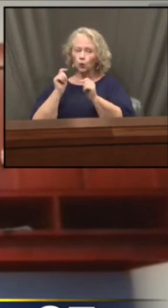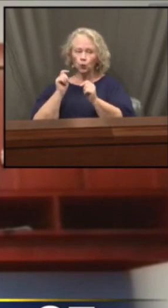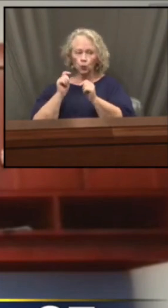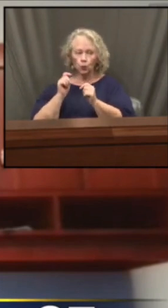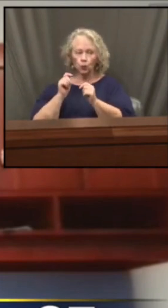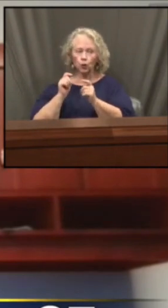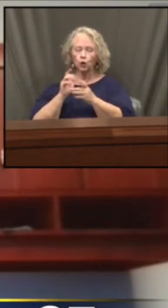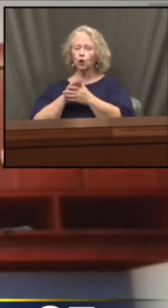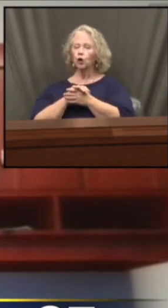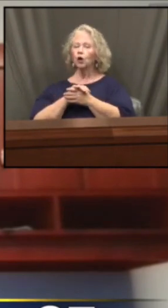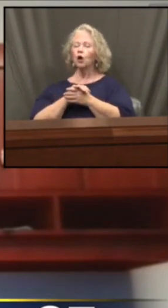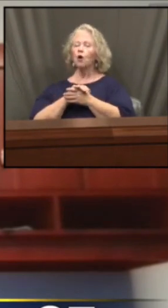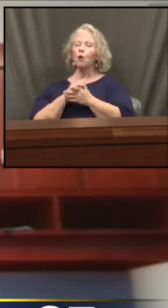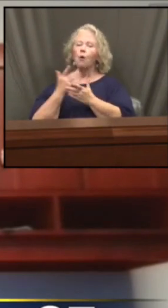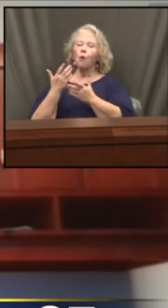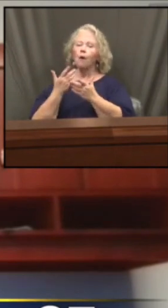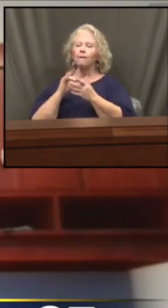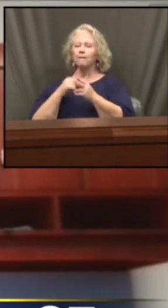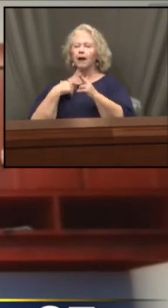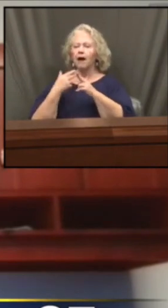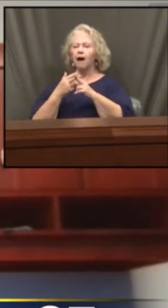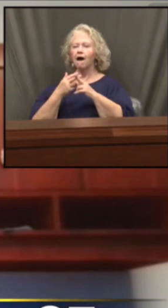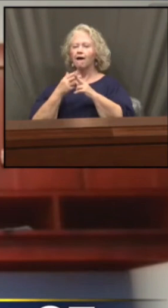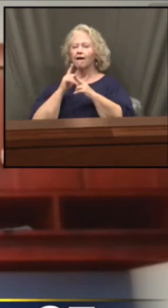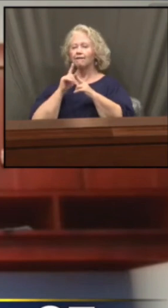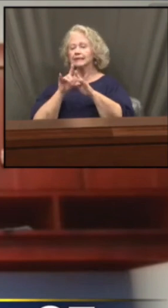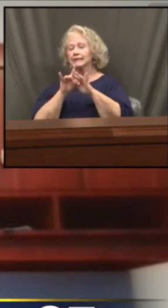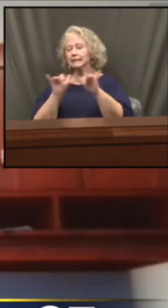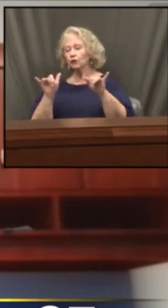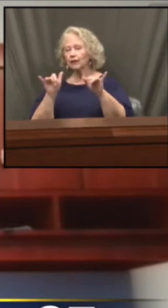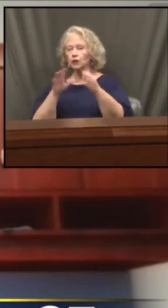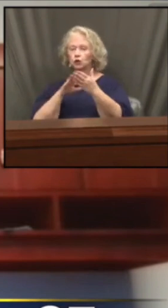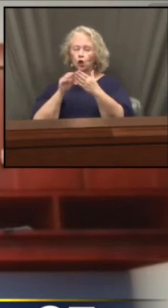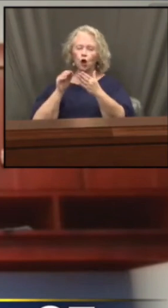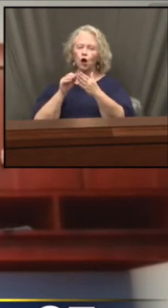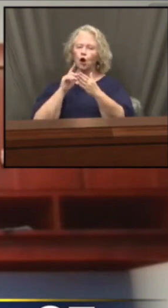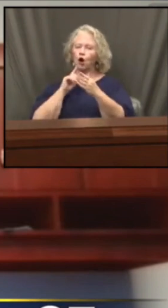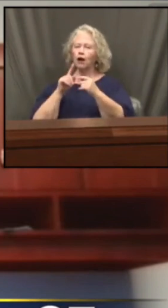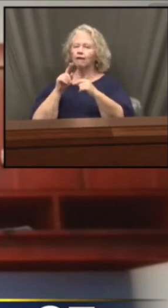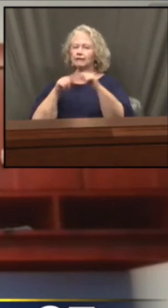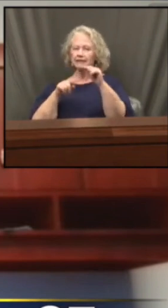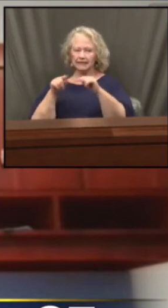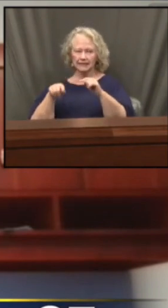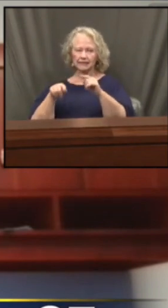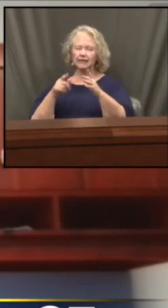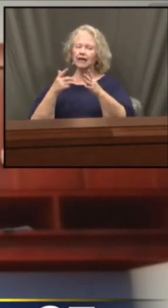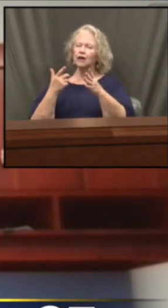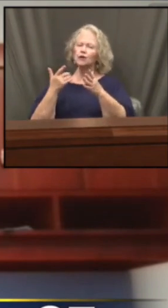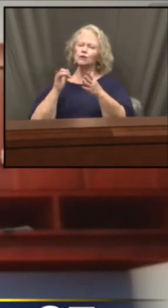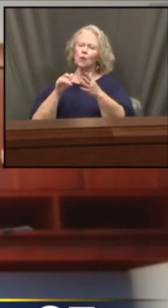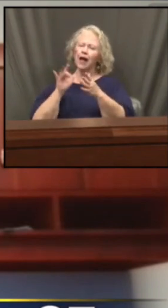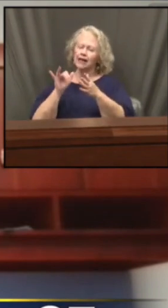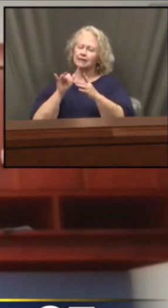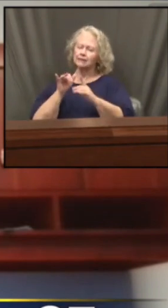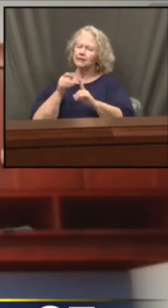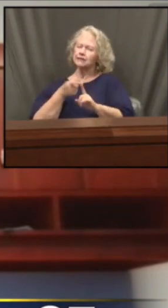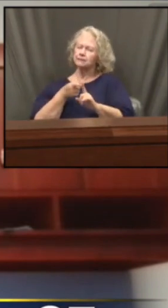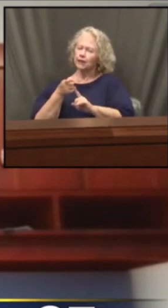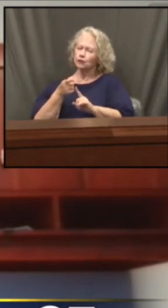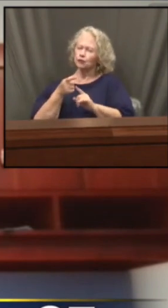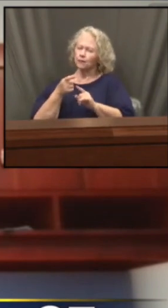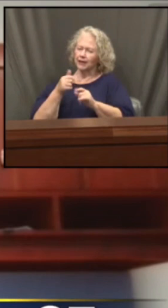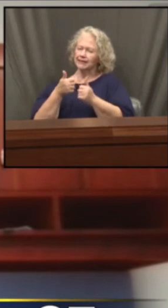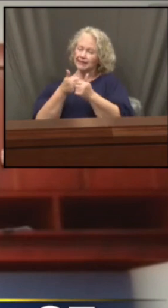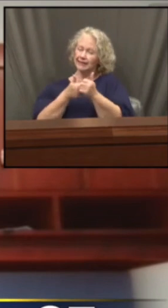or asynchronous learning that's occurring. And that's why it's so important that it's really customized and specialized at the district level, as different districts